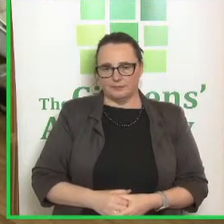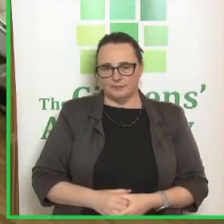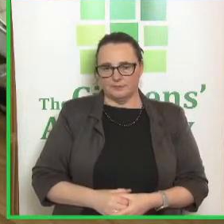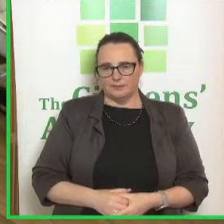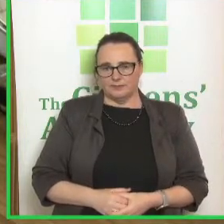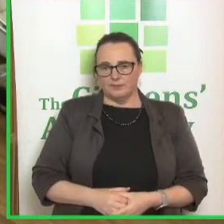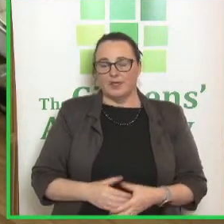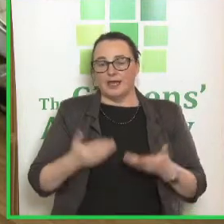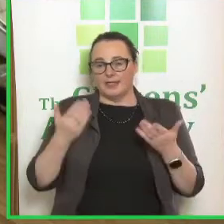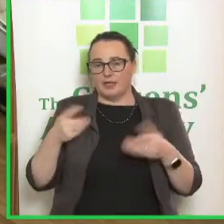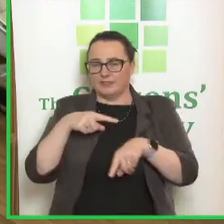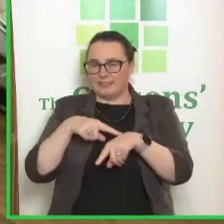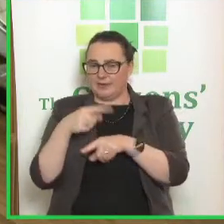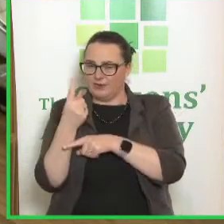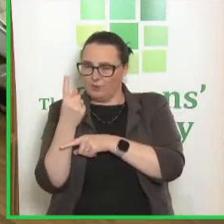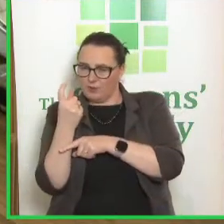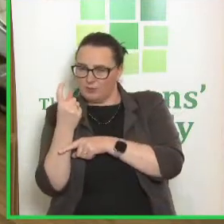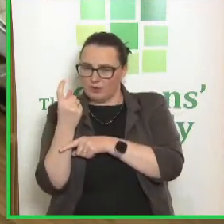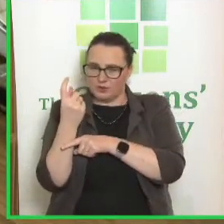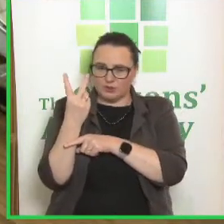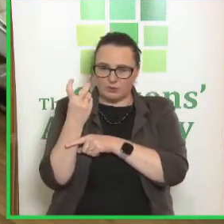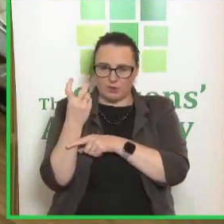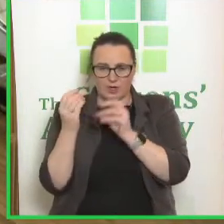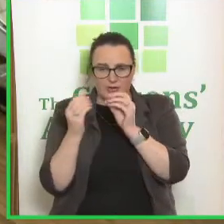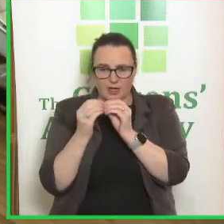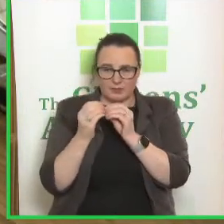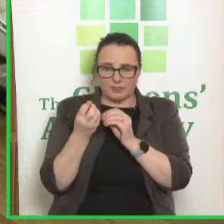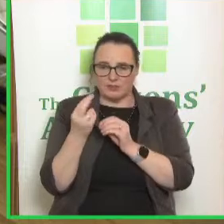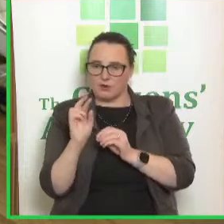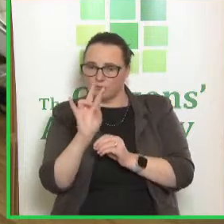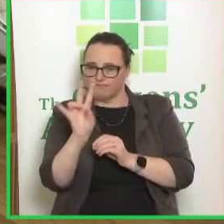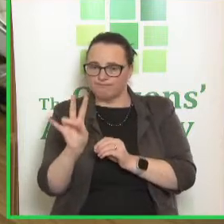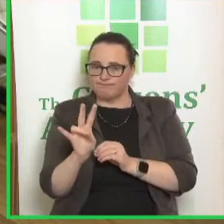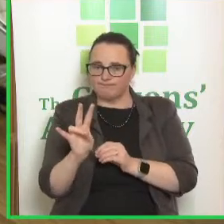Probably time for one or two more comments or questions, but yeah.